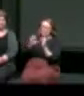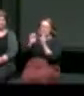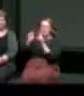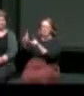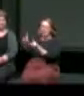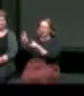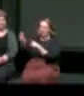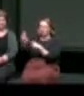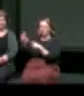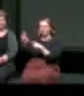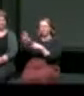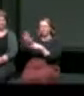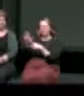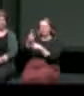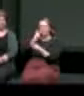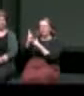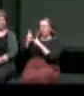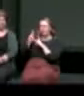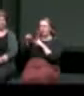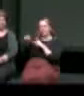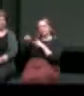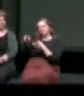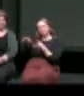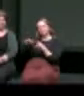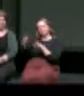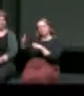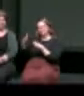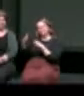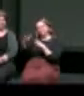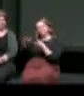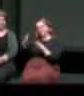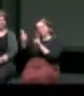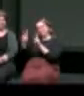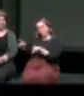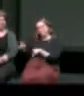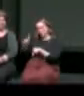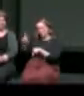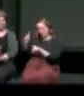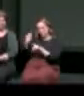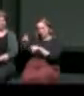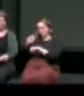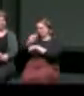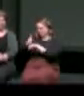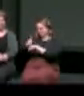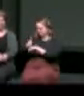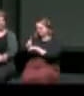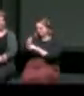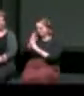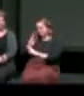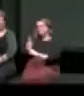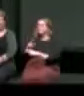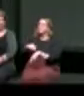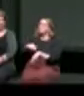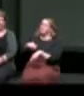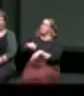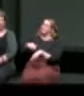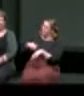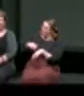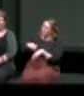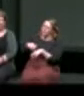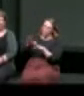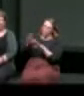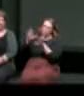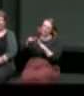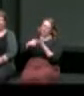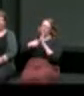back to memorializing the decedent where it was originally intended to be. So it's a great example of everybody working